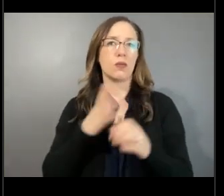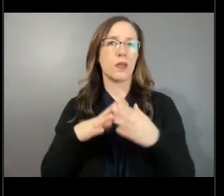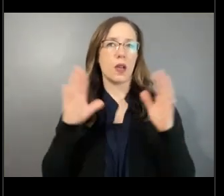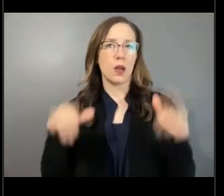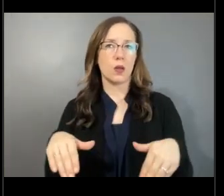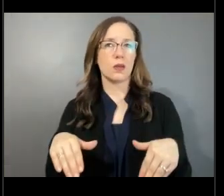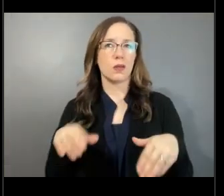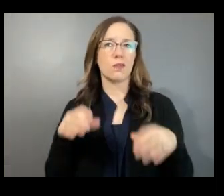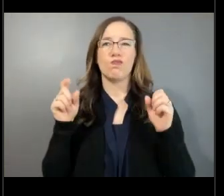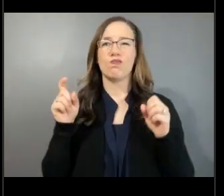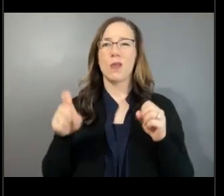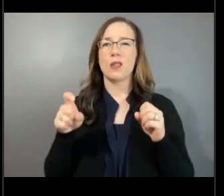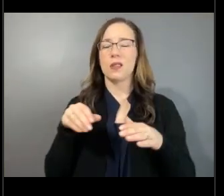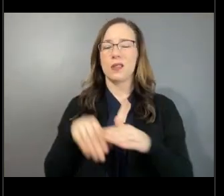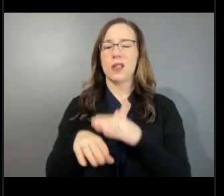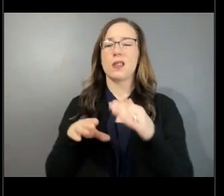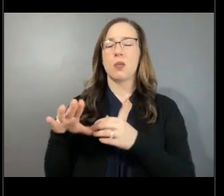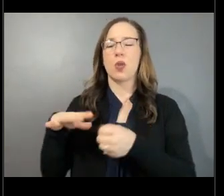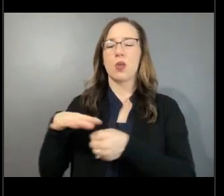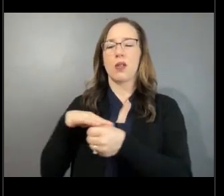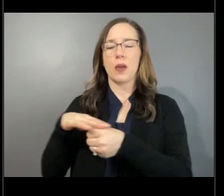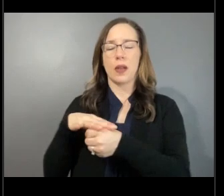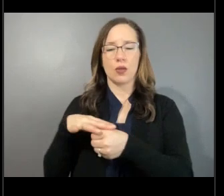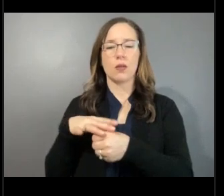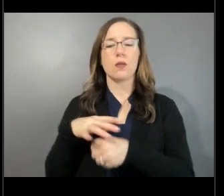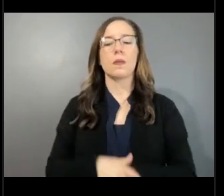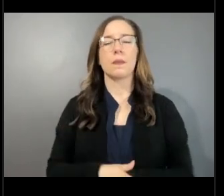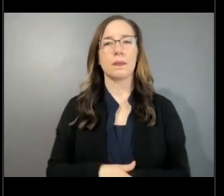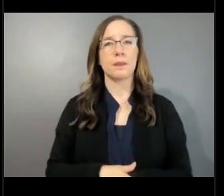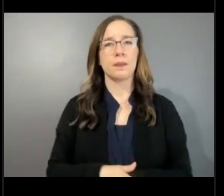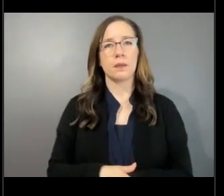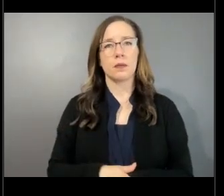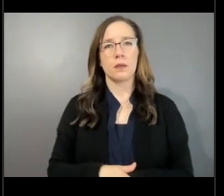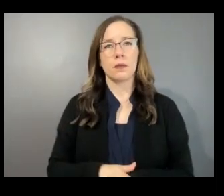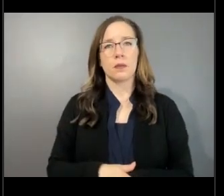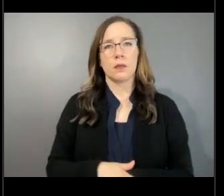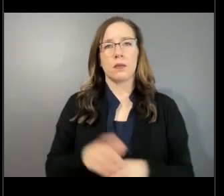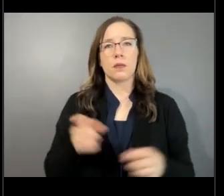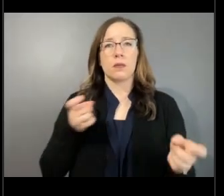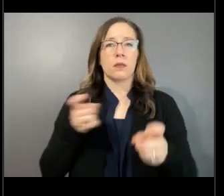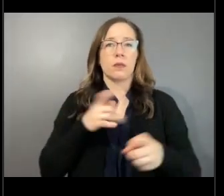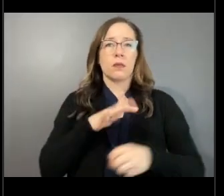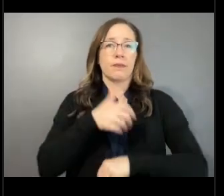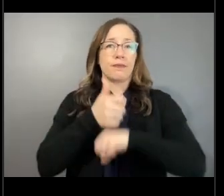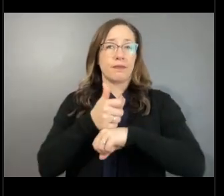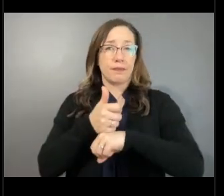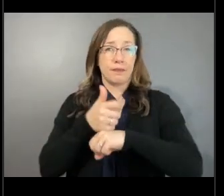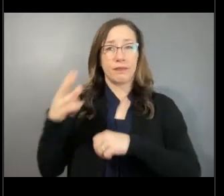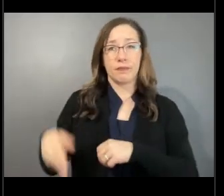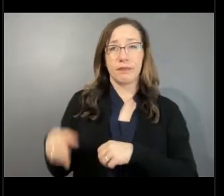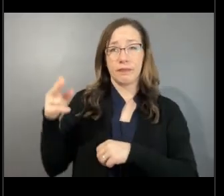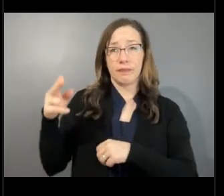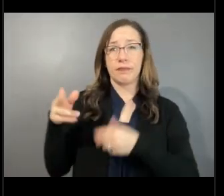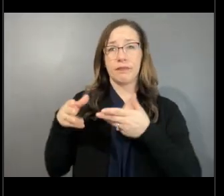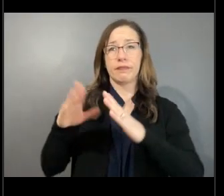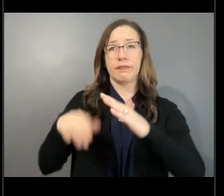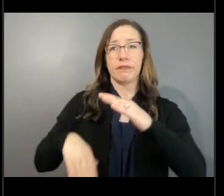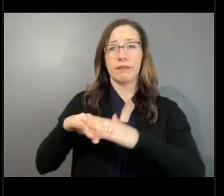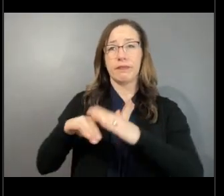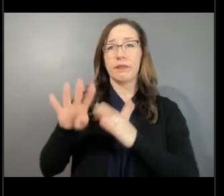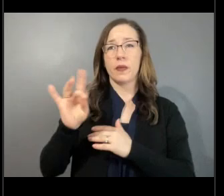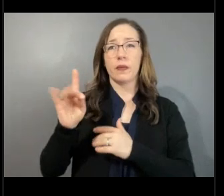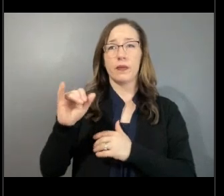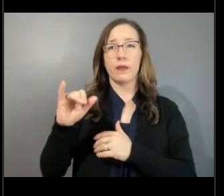dwelling unit be in accessible locations. Control mounting heights are allowed up